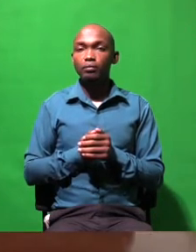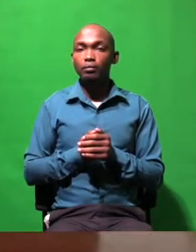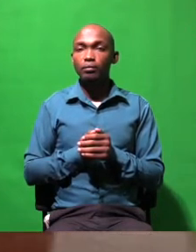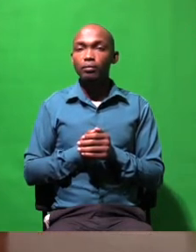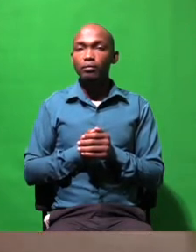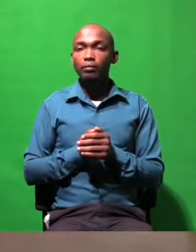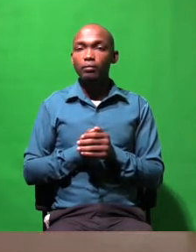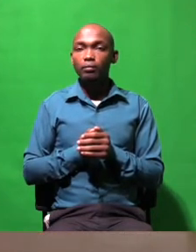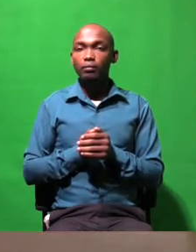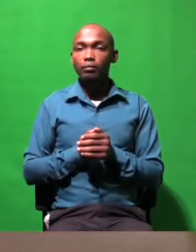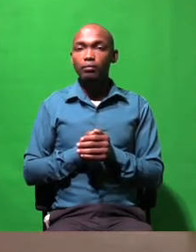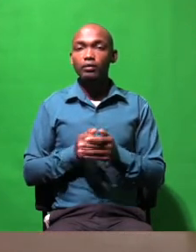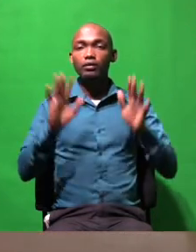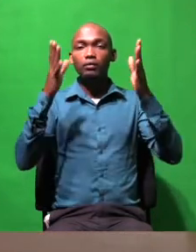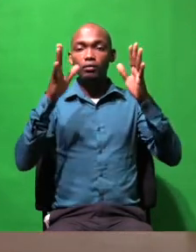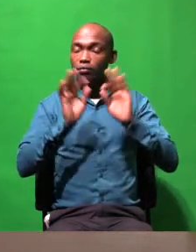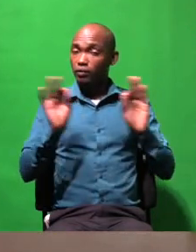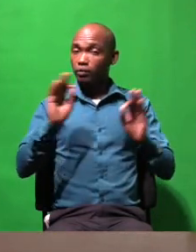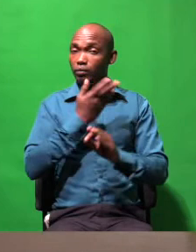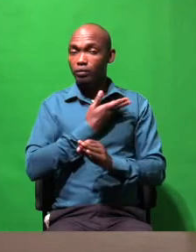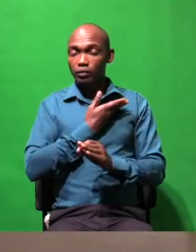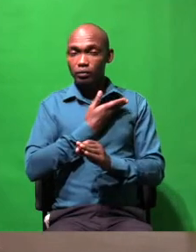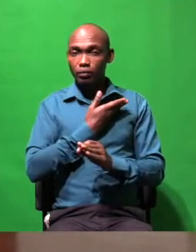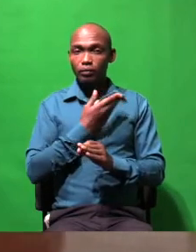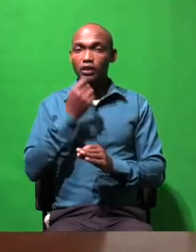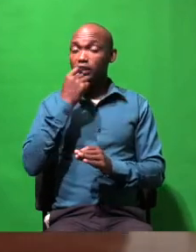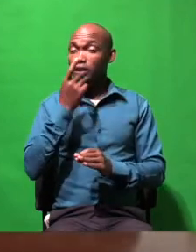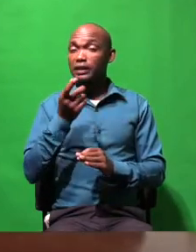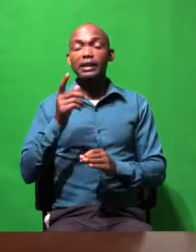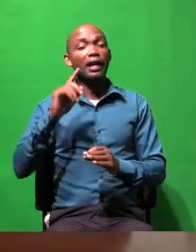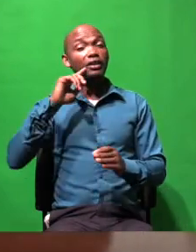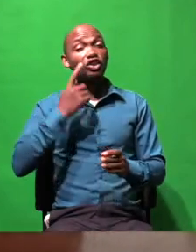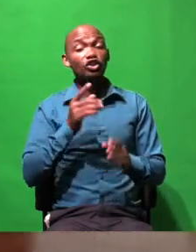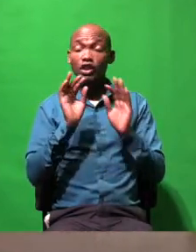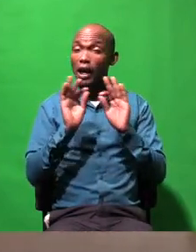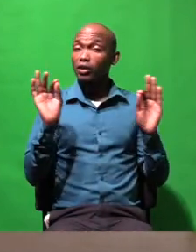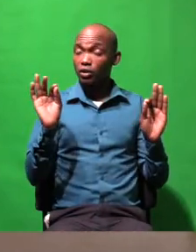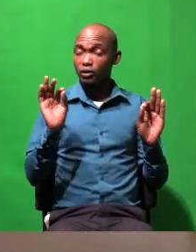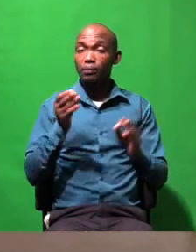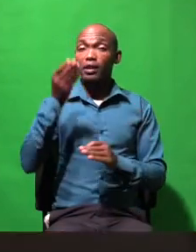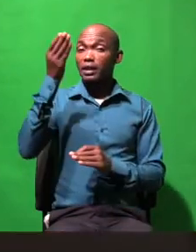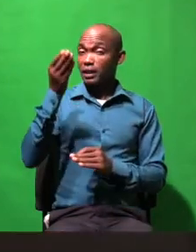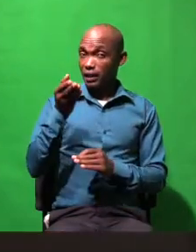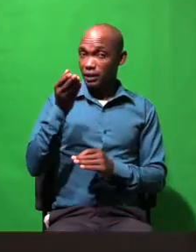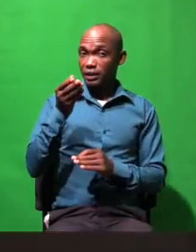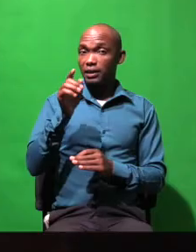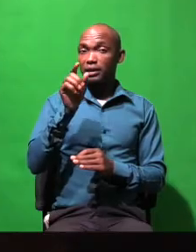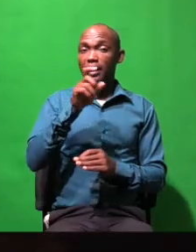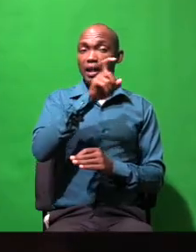Thank you very much. Clap one for Saira. Okay, she tried well. So this is